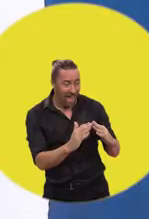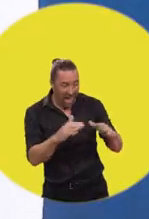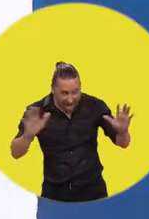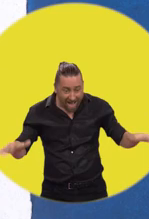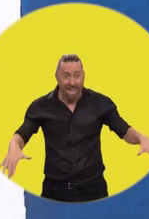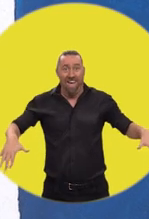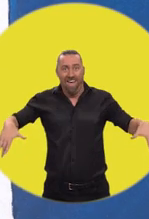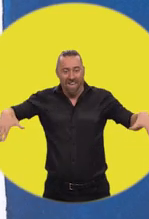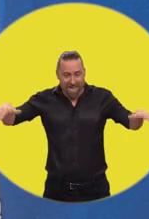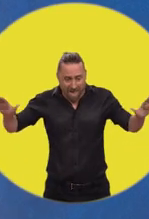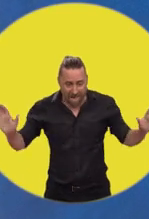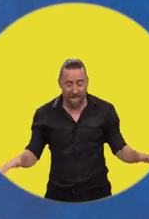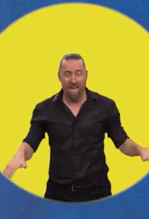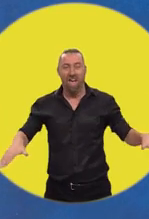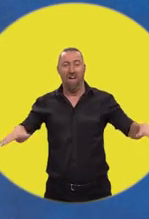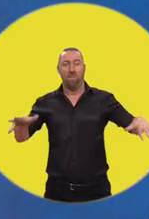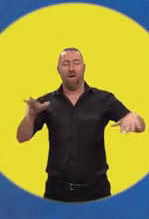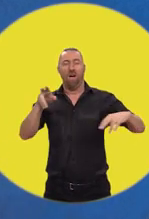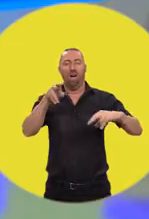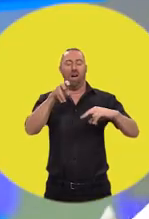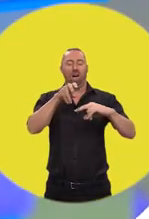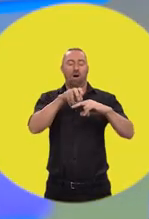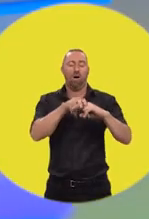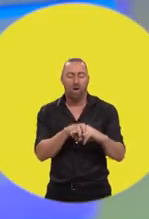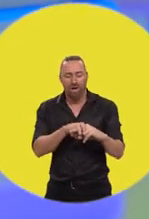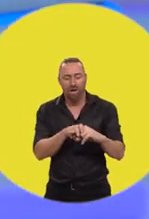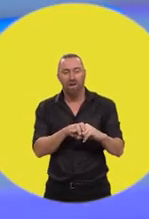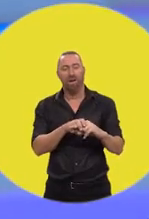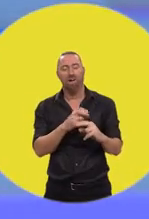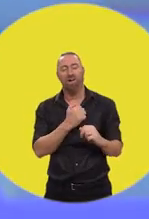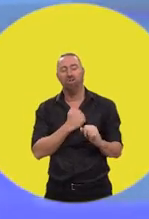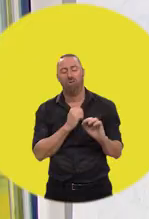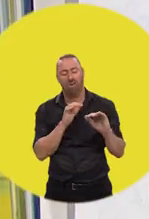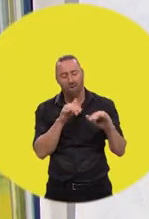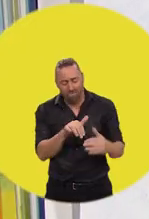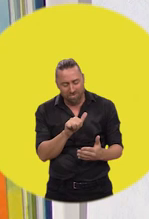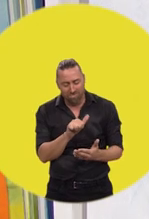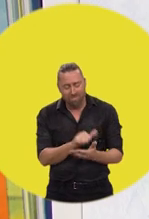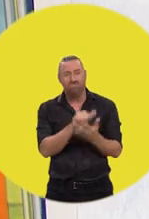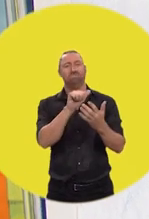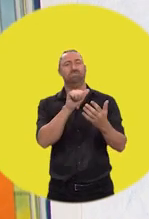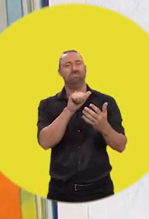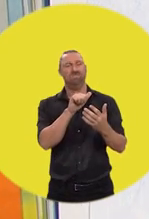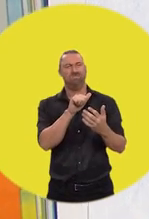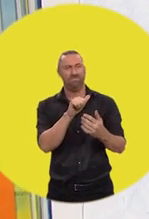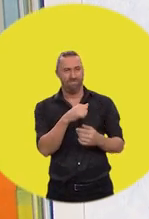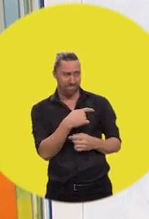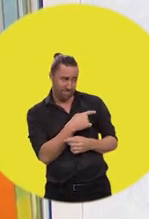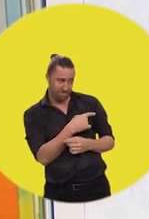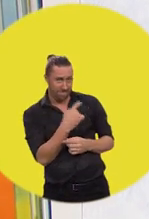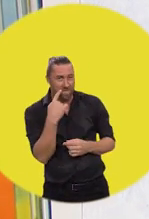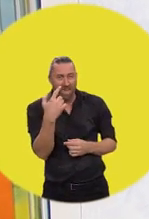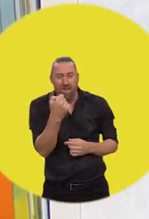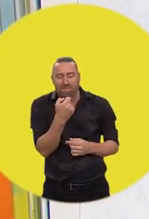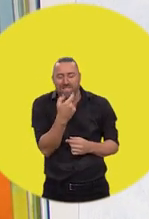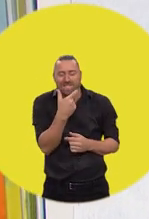to where she belonged. But do you think, from the cheeky little glint in Pippa's